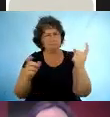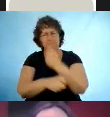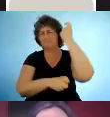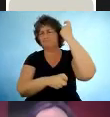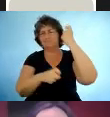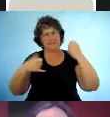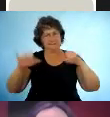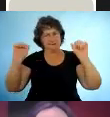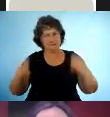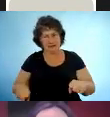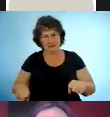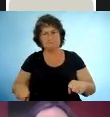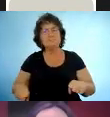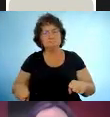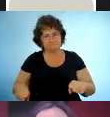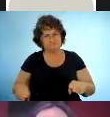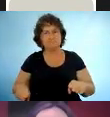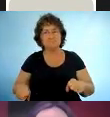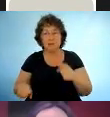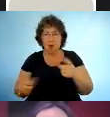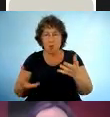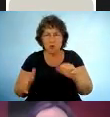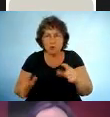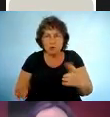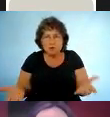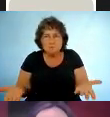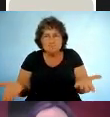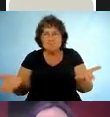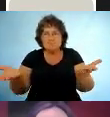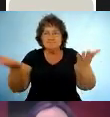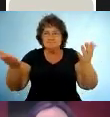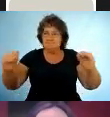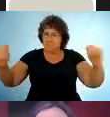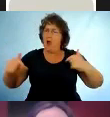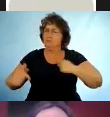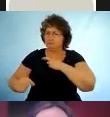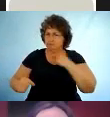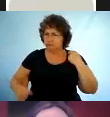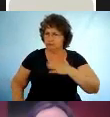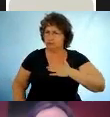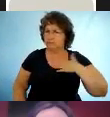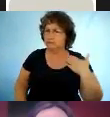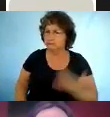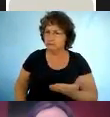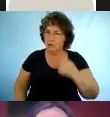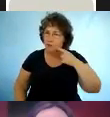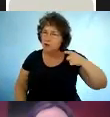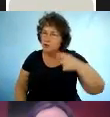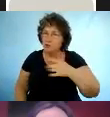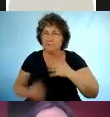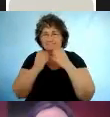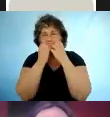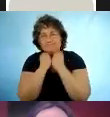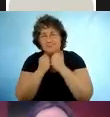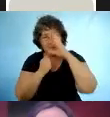yours. To raise you up high, any risk I would take, but you, my dear boy, you